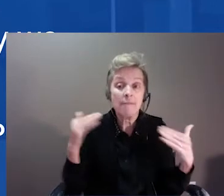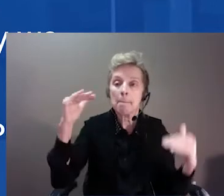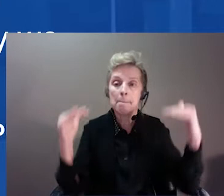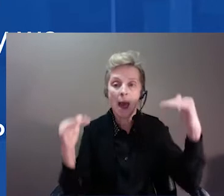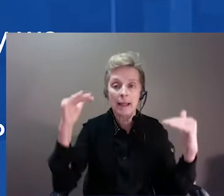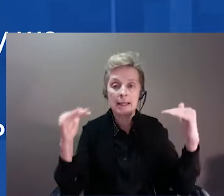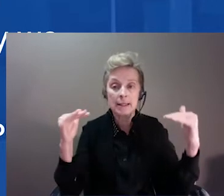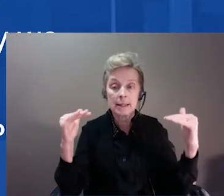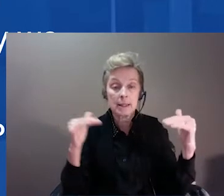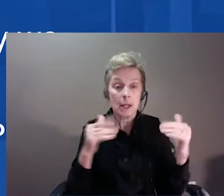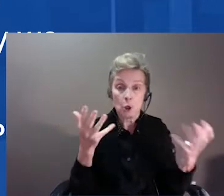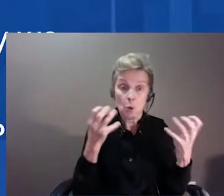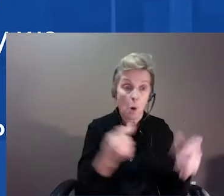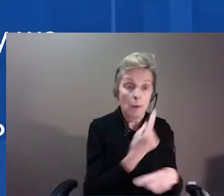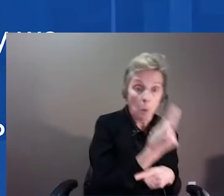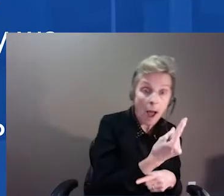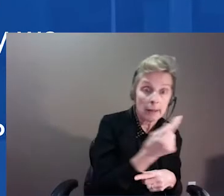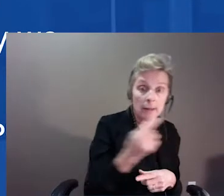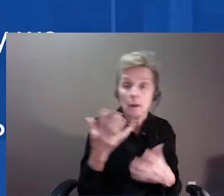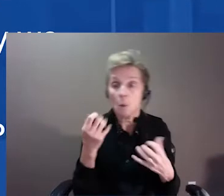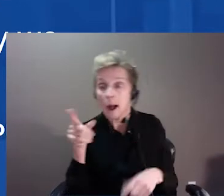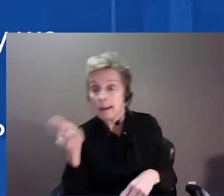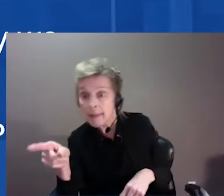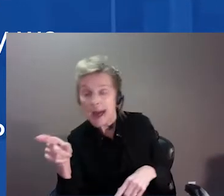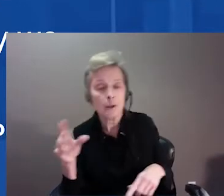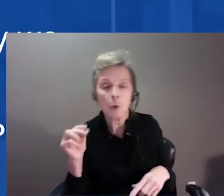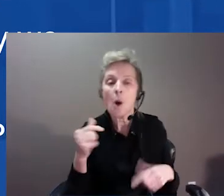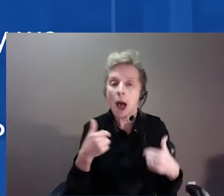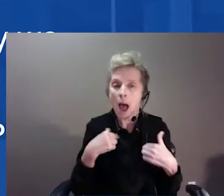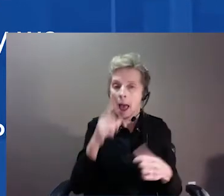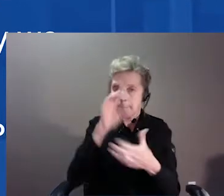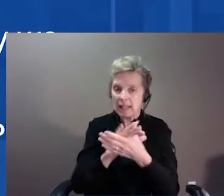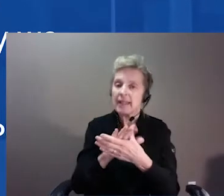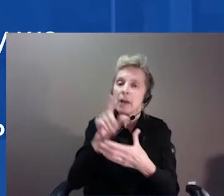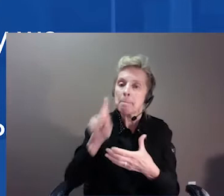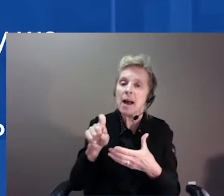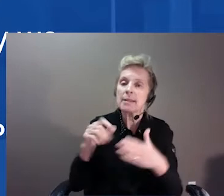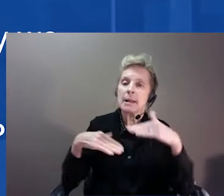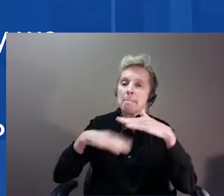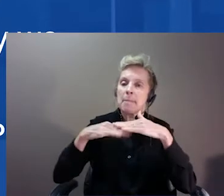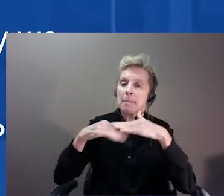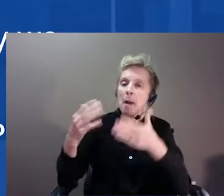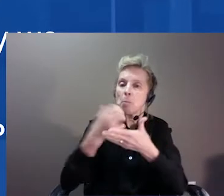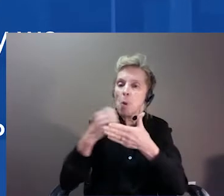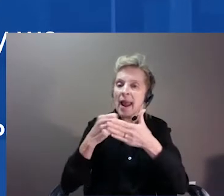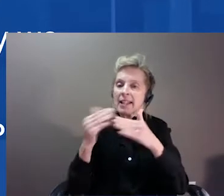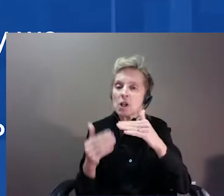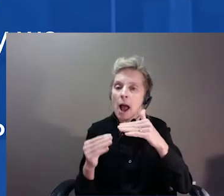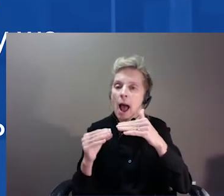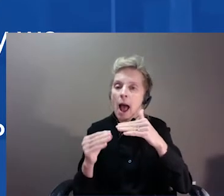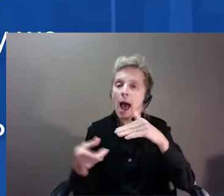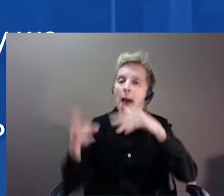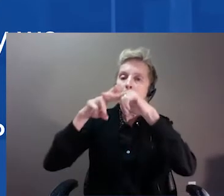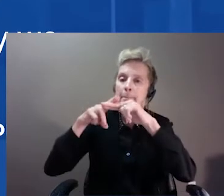either or. I mean, I'm a big believer, as you can tell, in boosting minimum wage. You've got to push things up from the